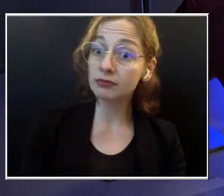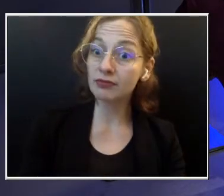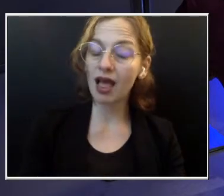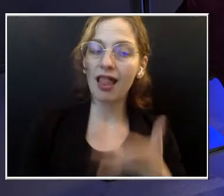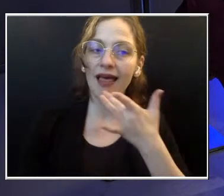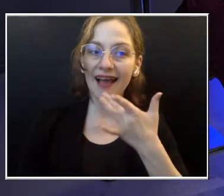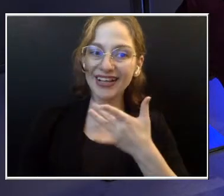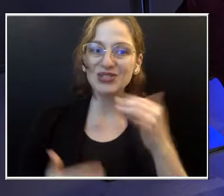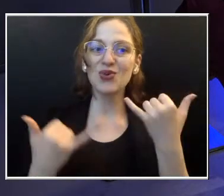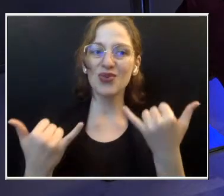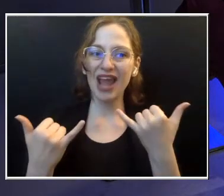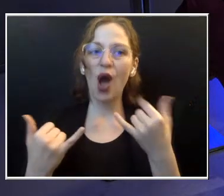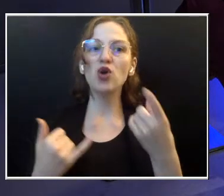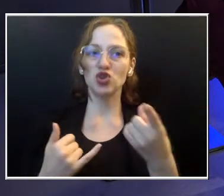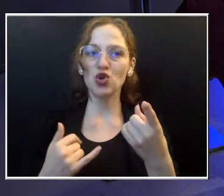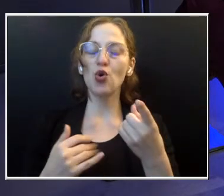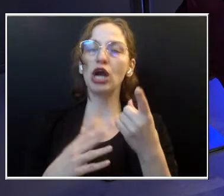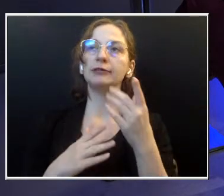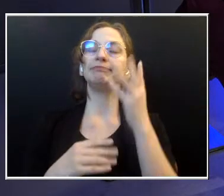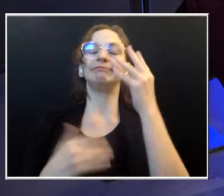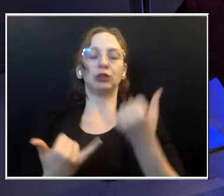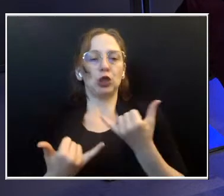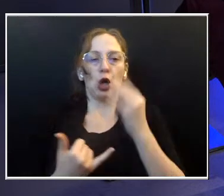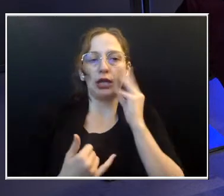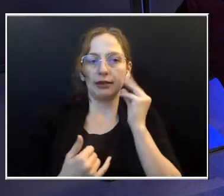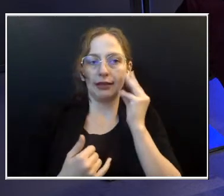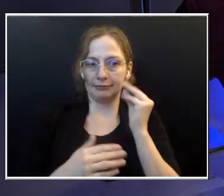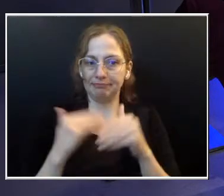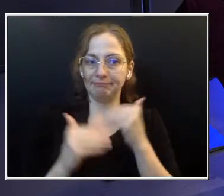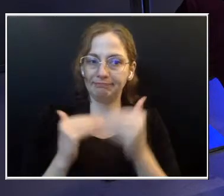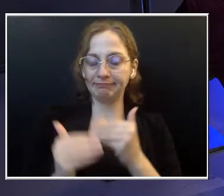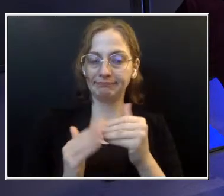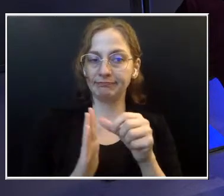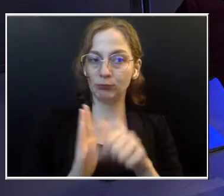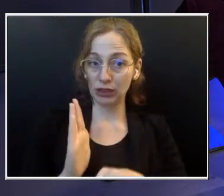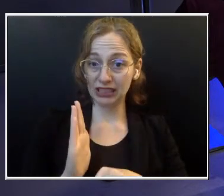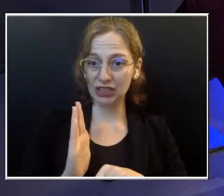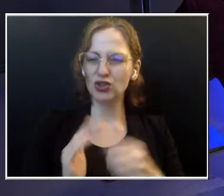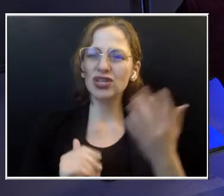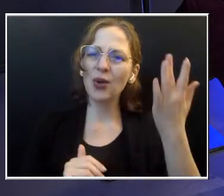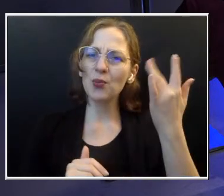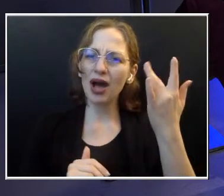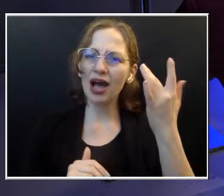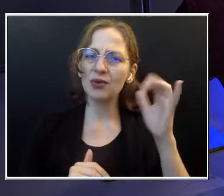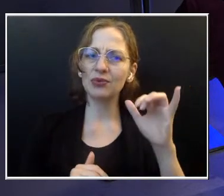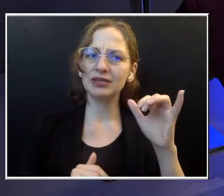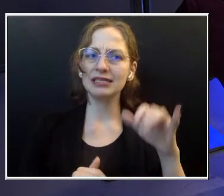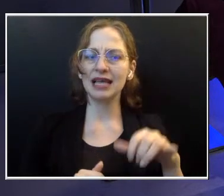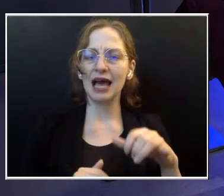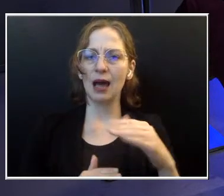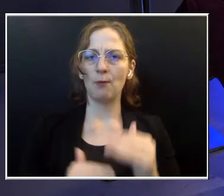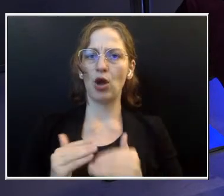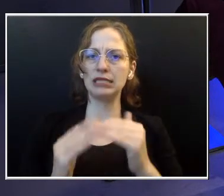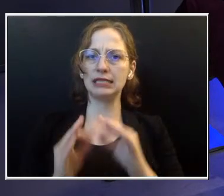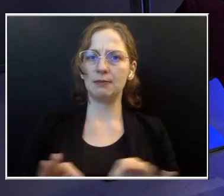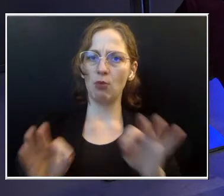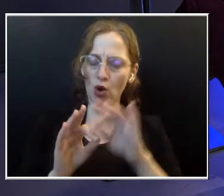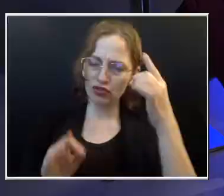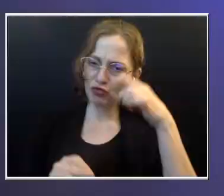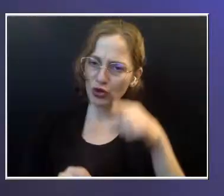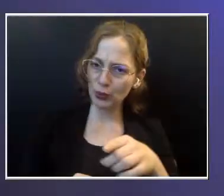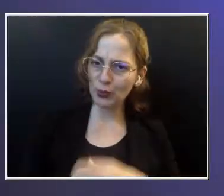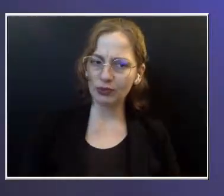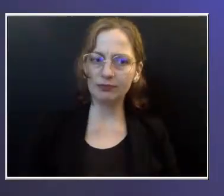Why was the reconstruction process so important to you? And is that something that you talked about off the bat with your doctor when you were diagnosed?